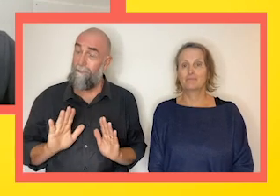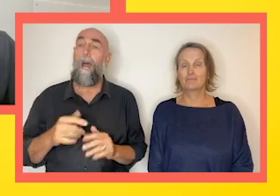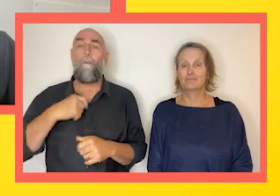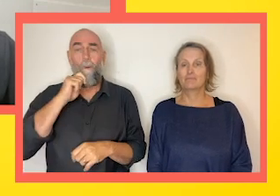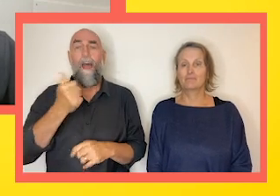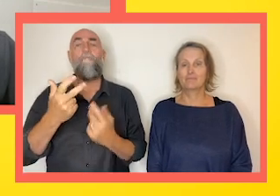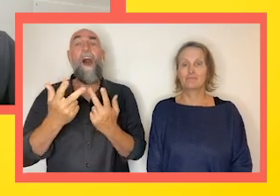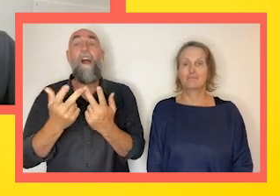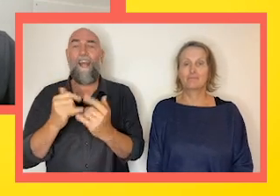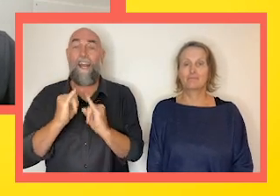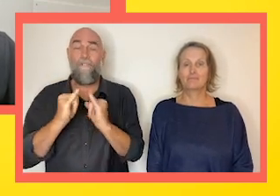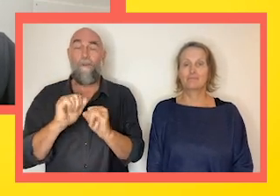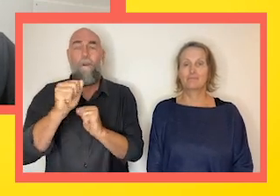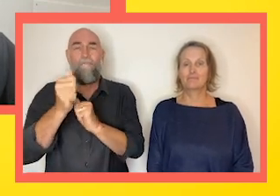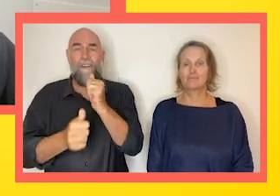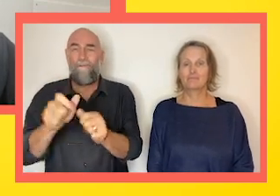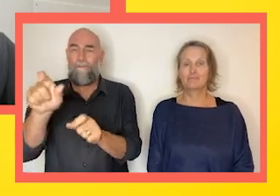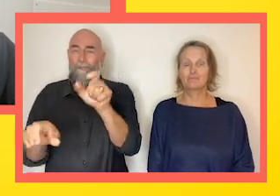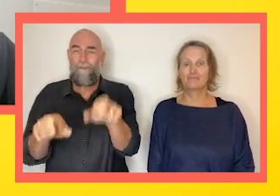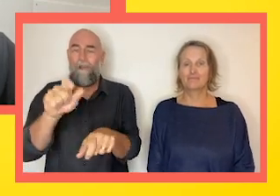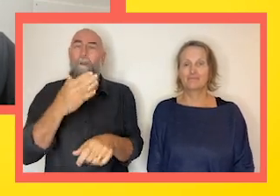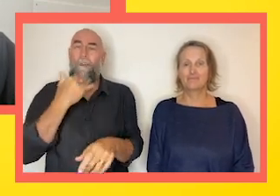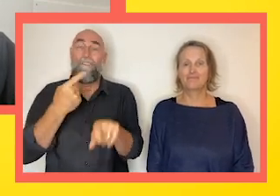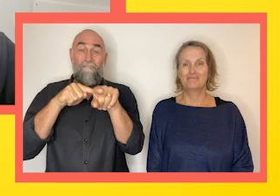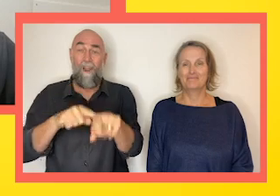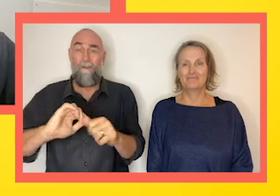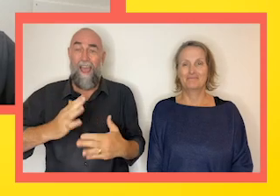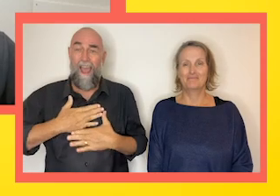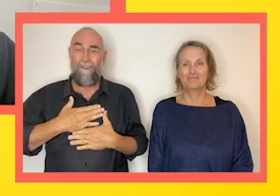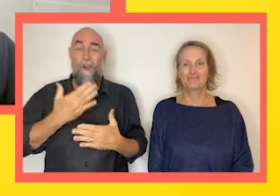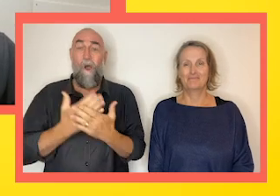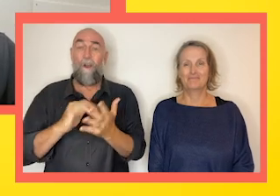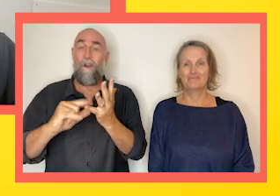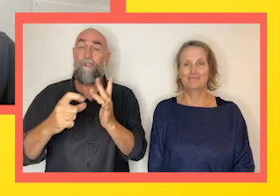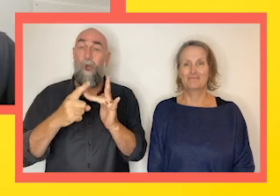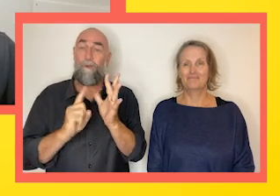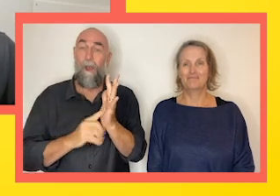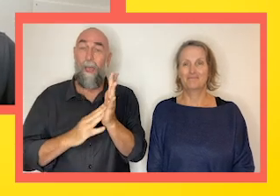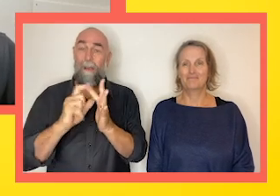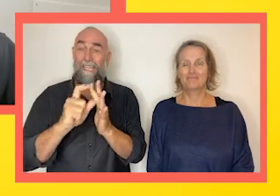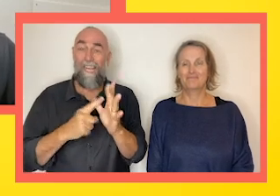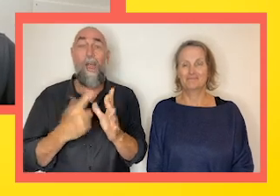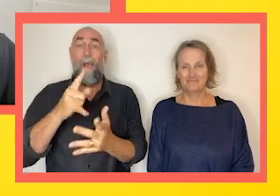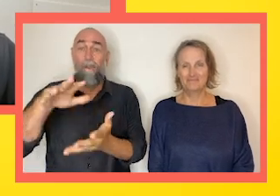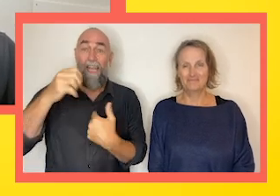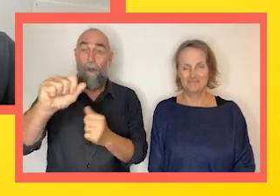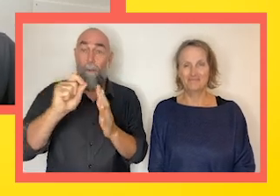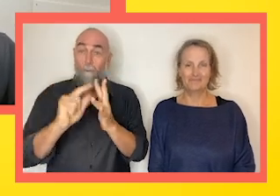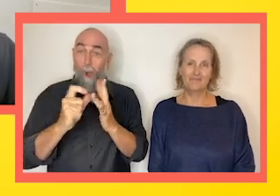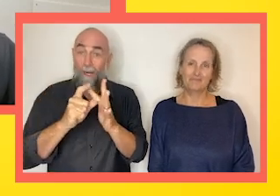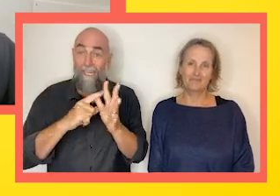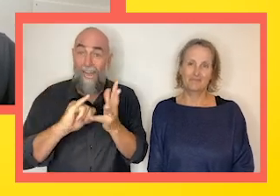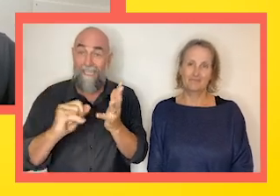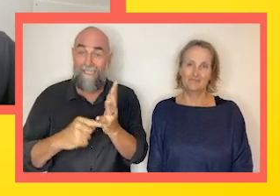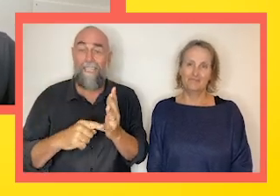more interviews with your favorite athletes. So make sure you followed You Little Ripper on social media and wherever you get your podcasts. And if